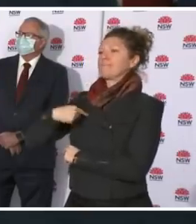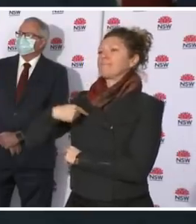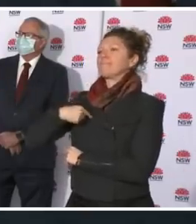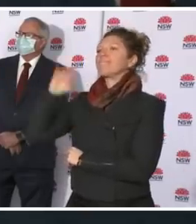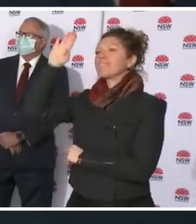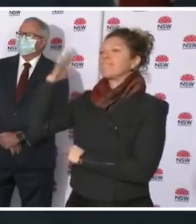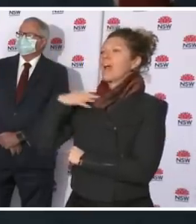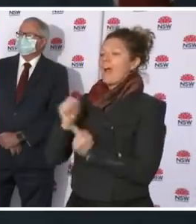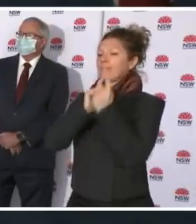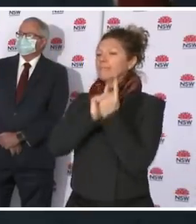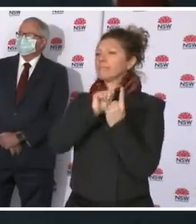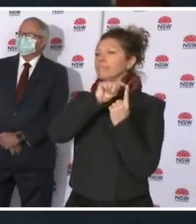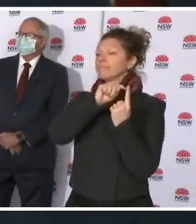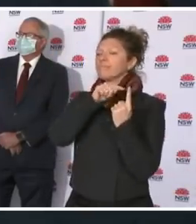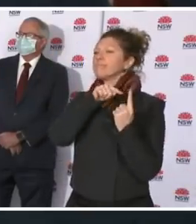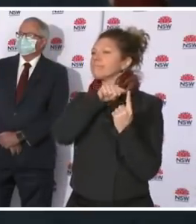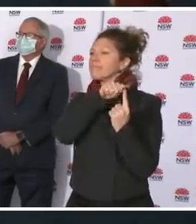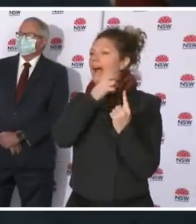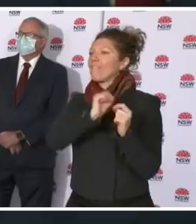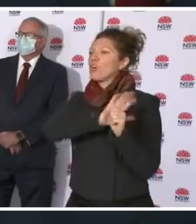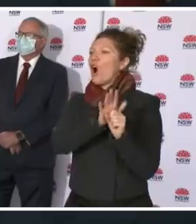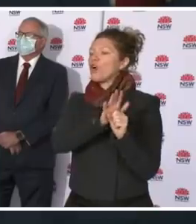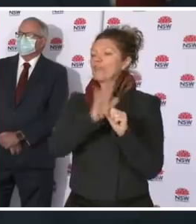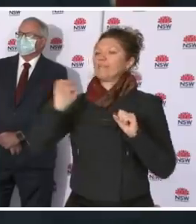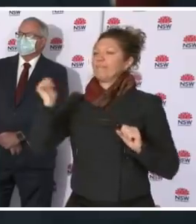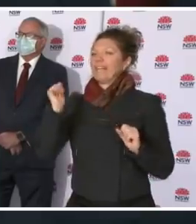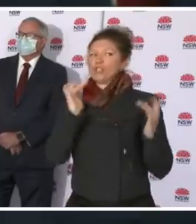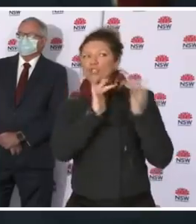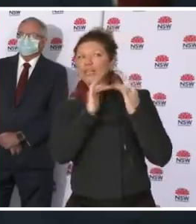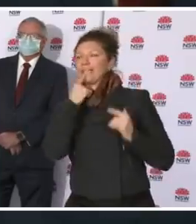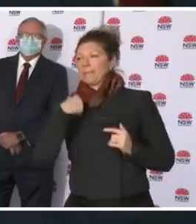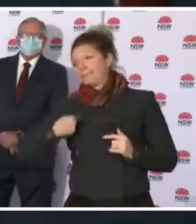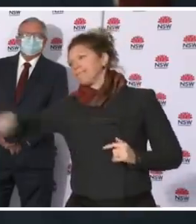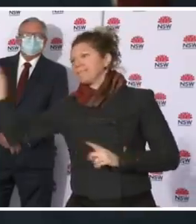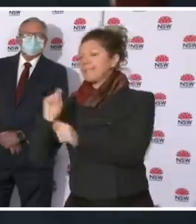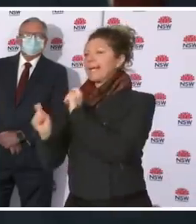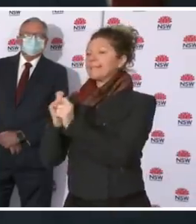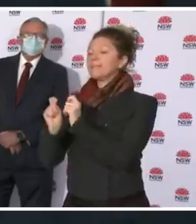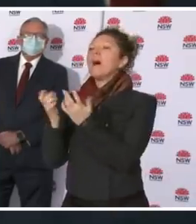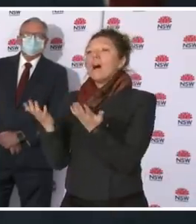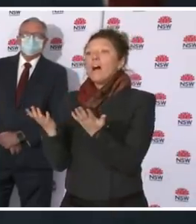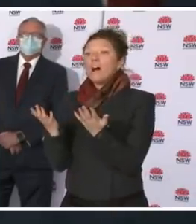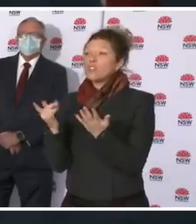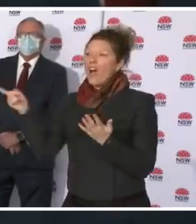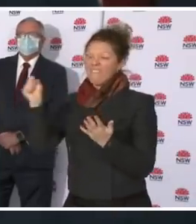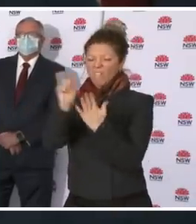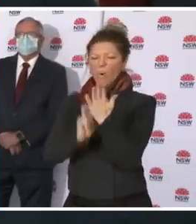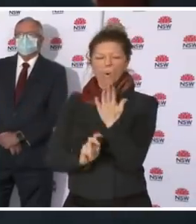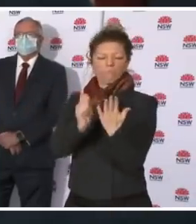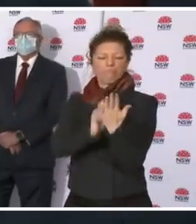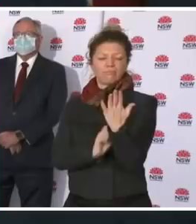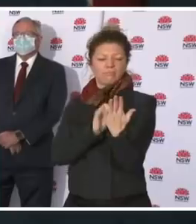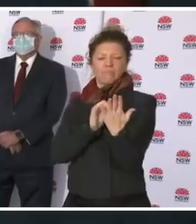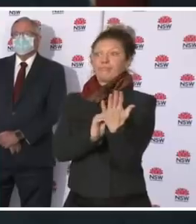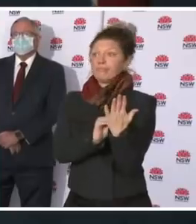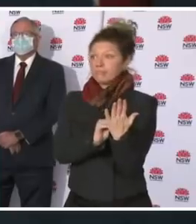directed by public health. There are processes by which that will be written on the form, and the private pathology companies